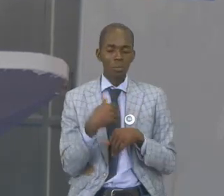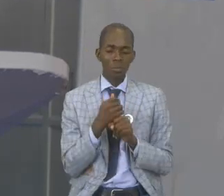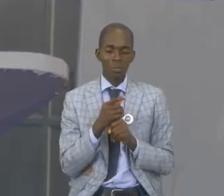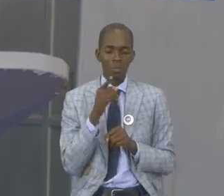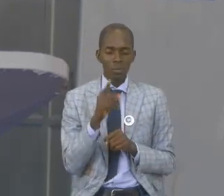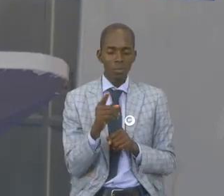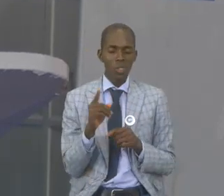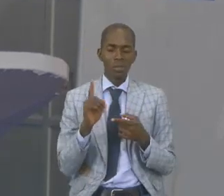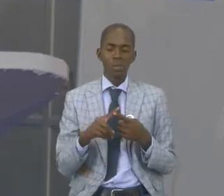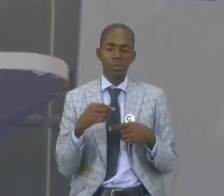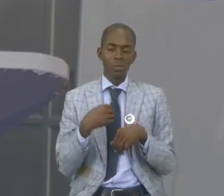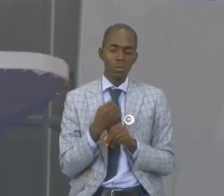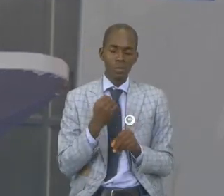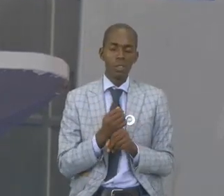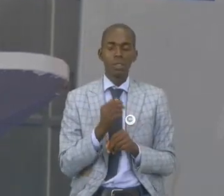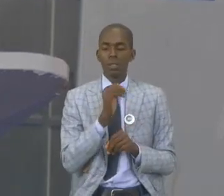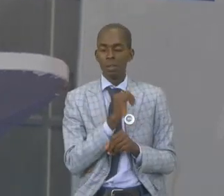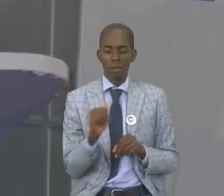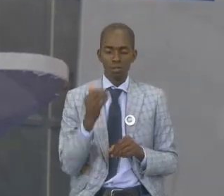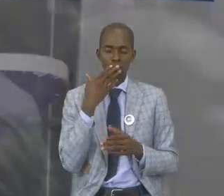a mark in your generation.